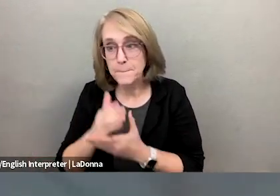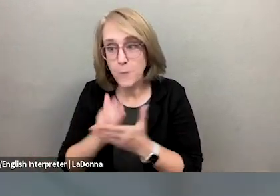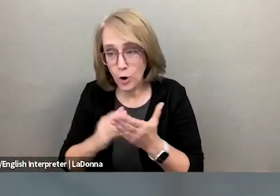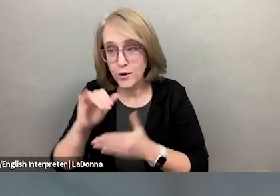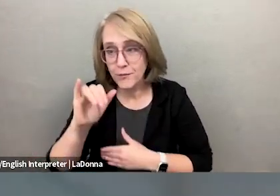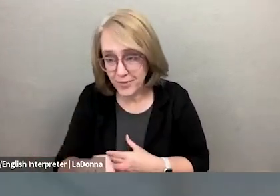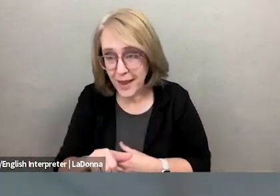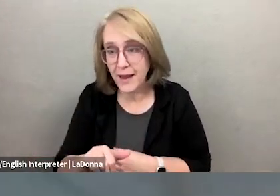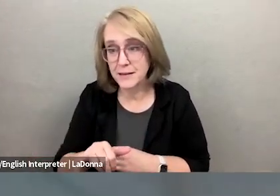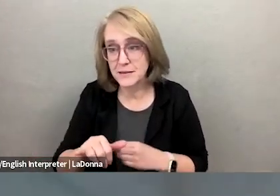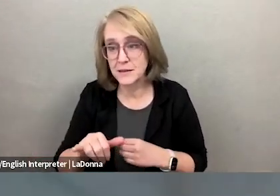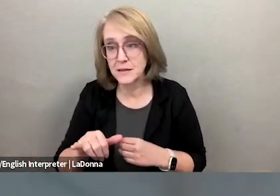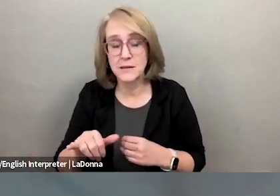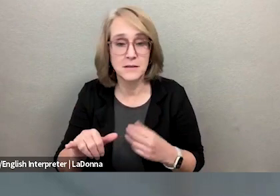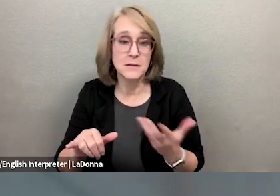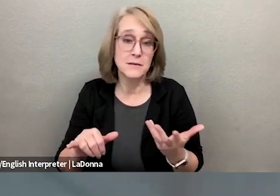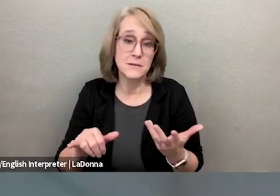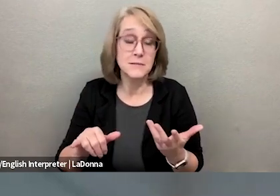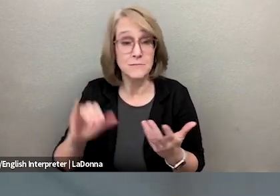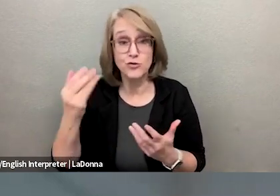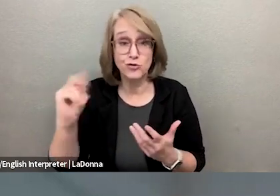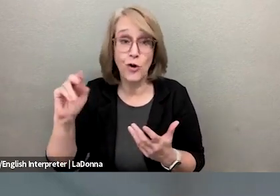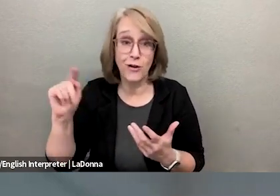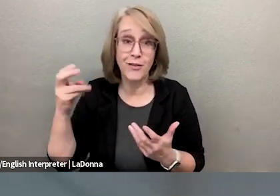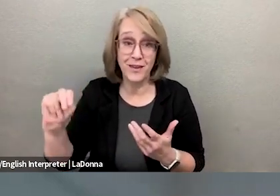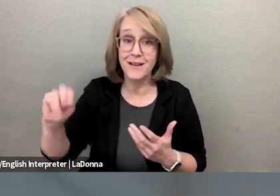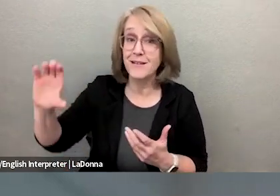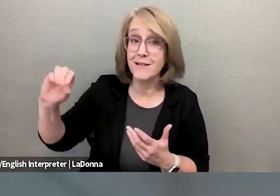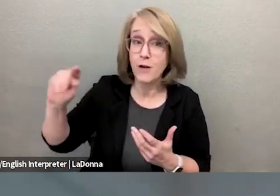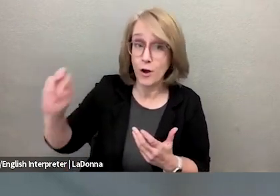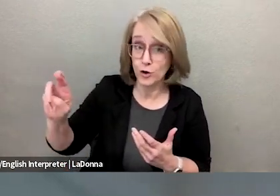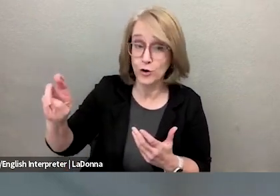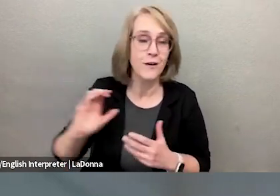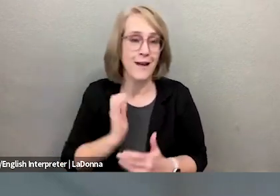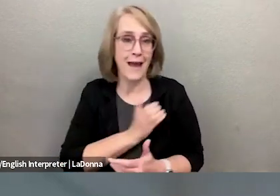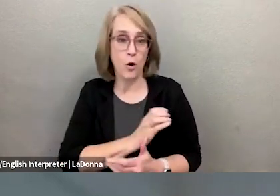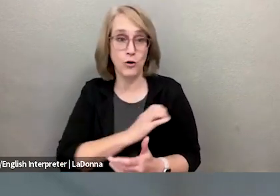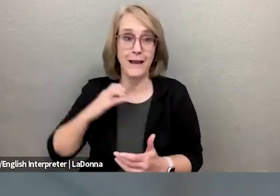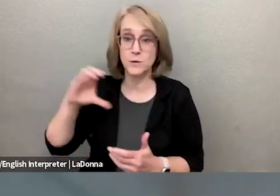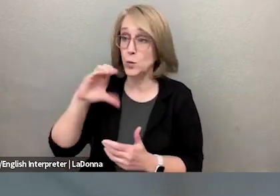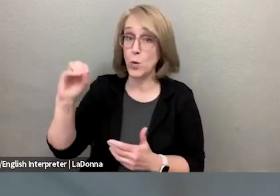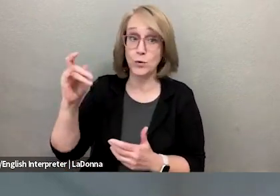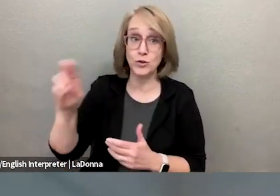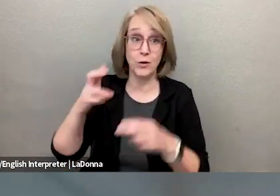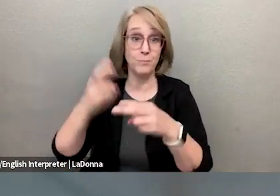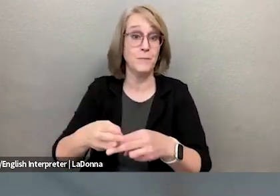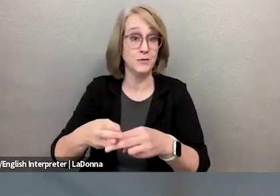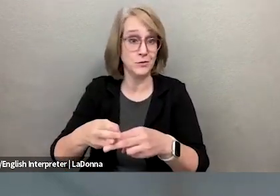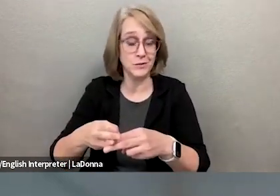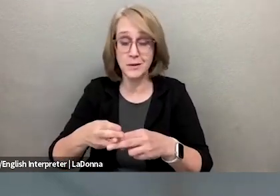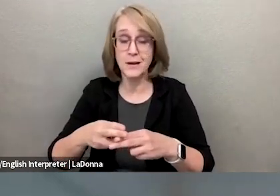comments that Jonathan Cotter, the council co-chair, offered earlier